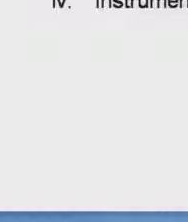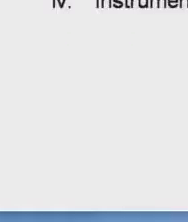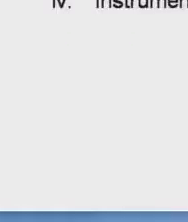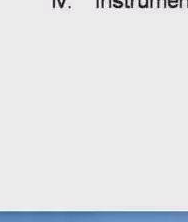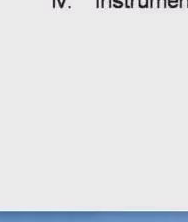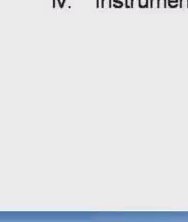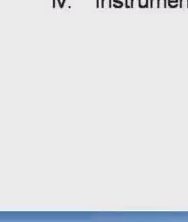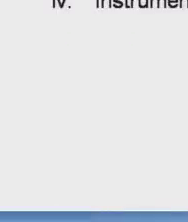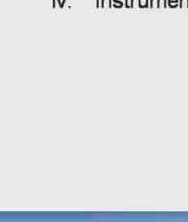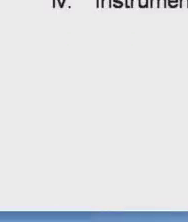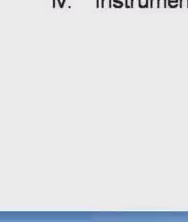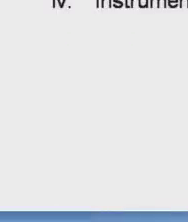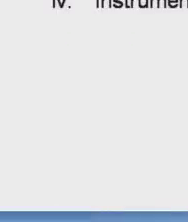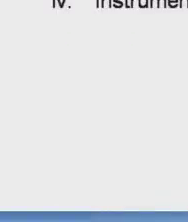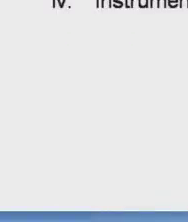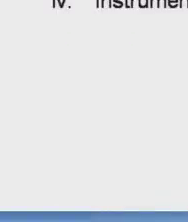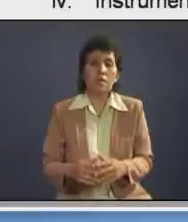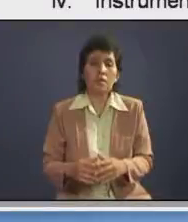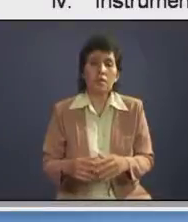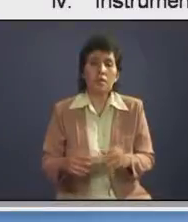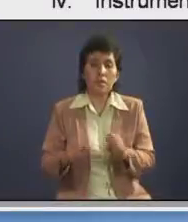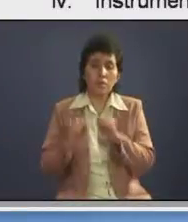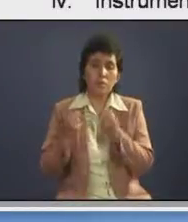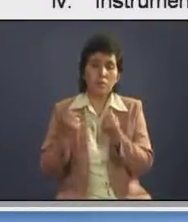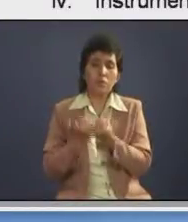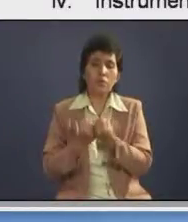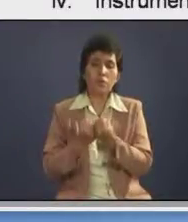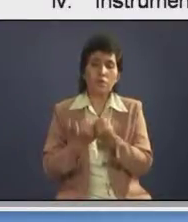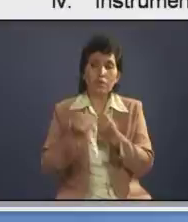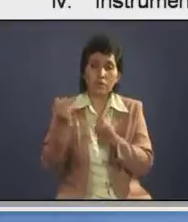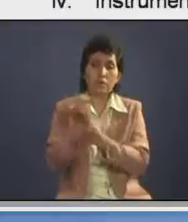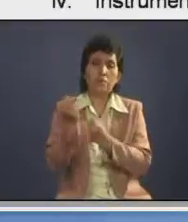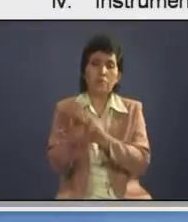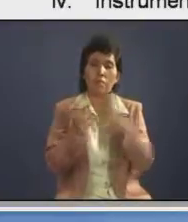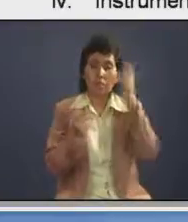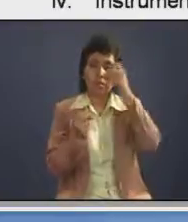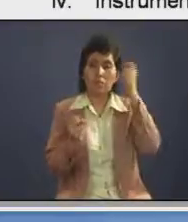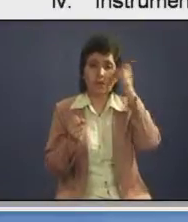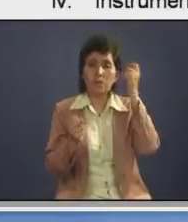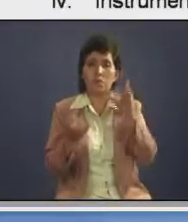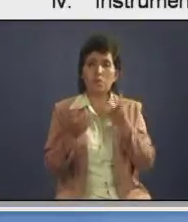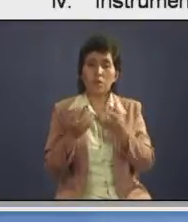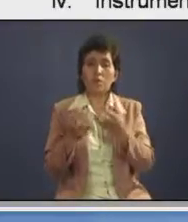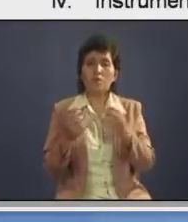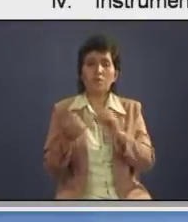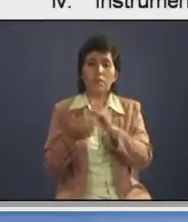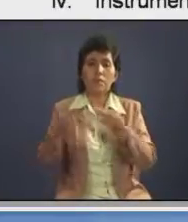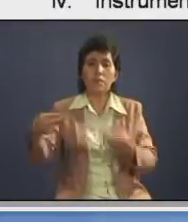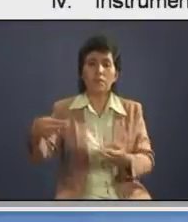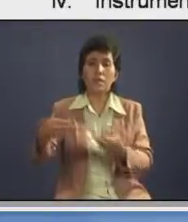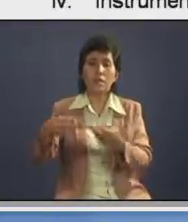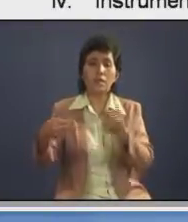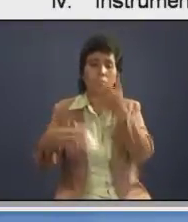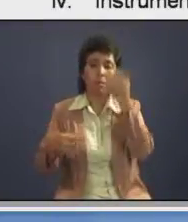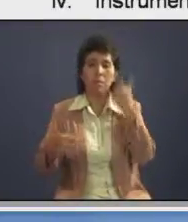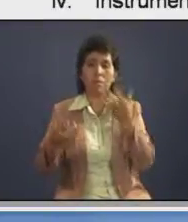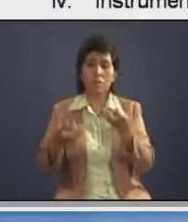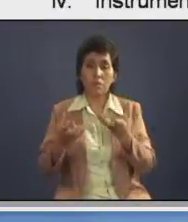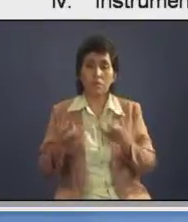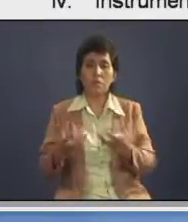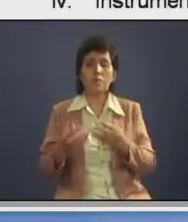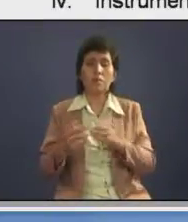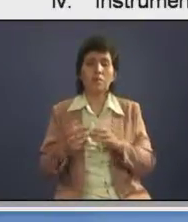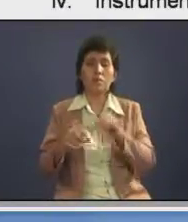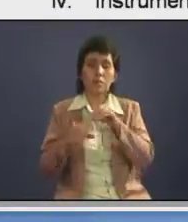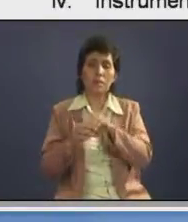And next one is a stress reduction and also social support theory. We want to be affiliated because we want to reduce our stress